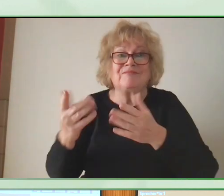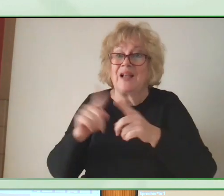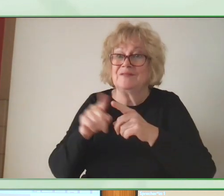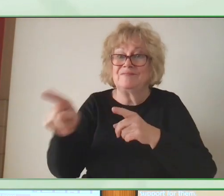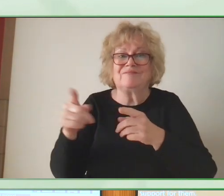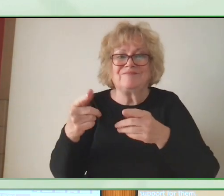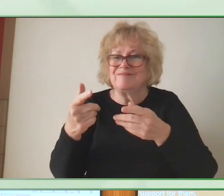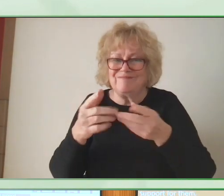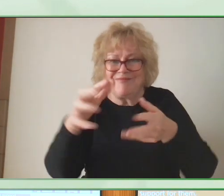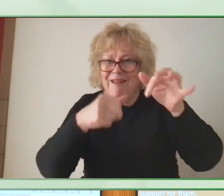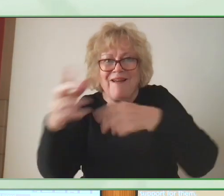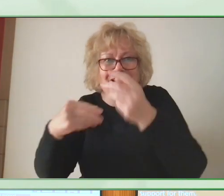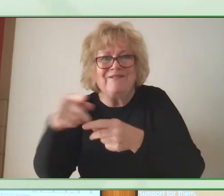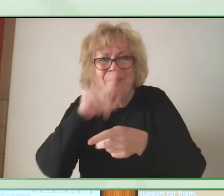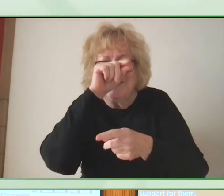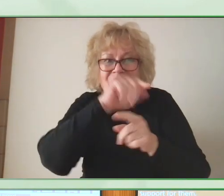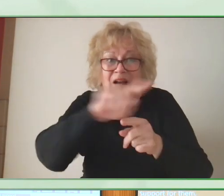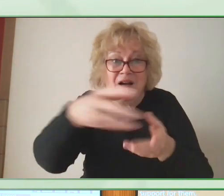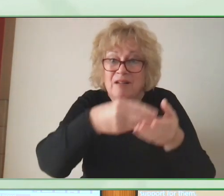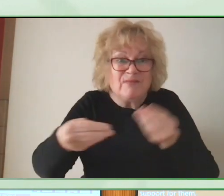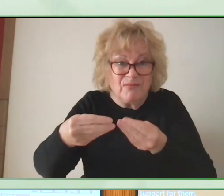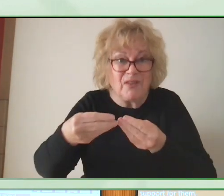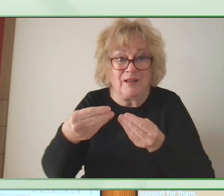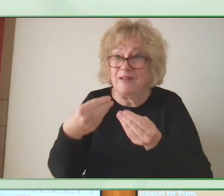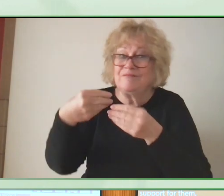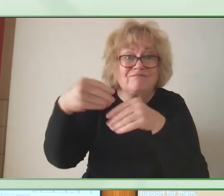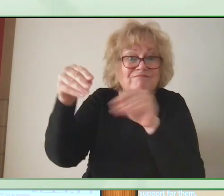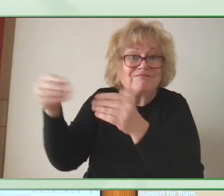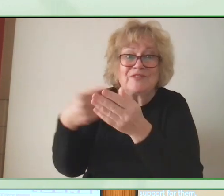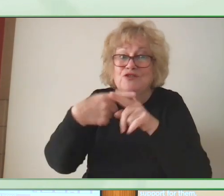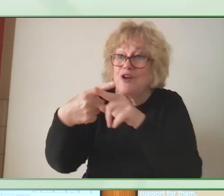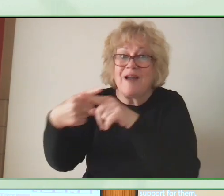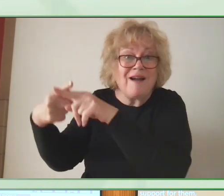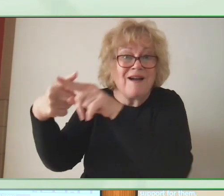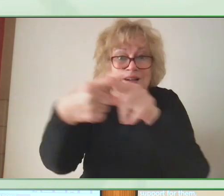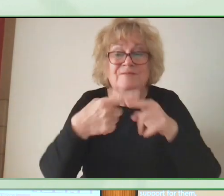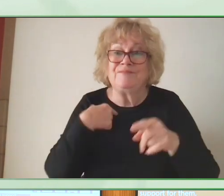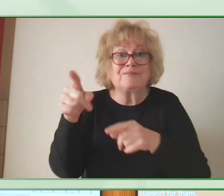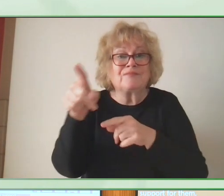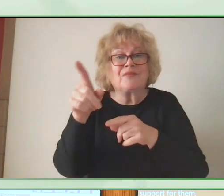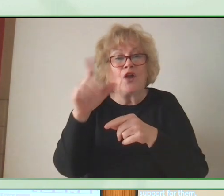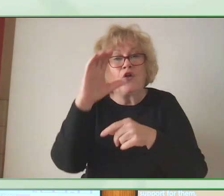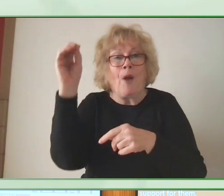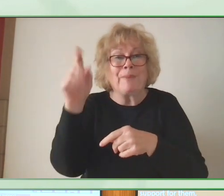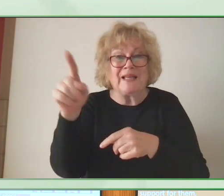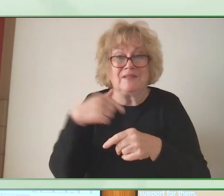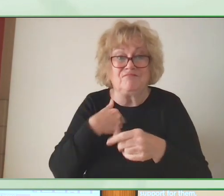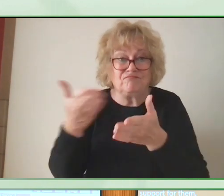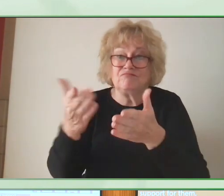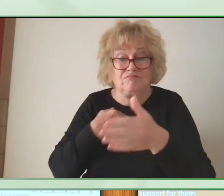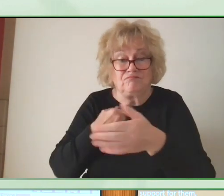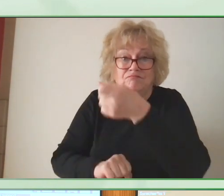Technically, so we visit their fields, the place of their project.